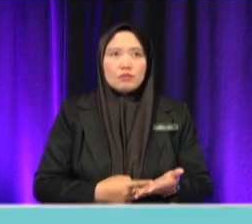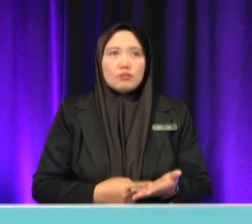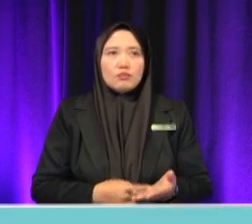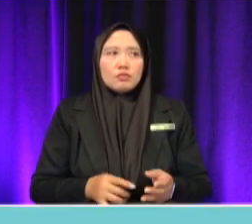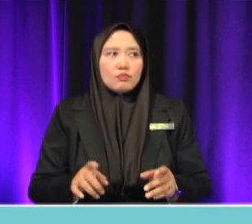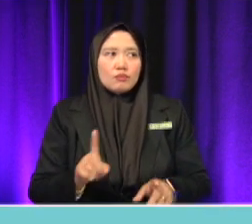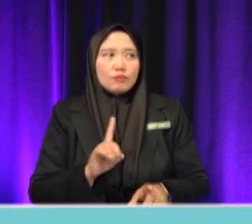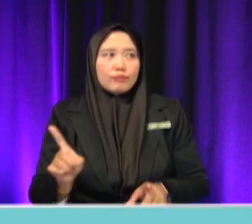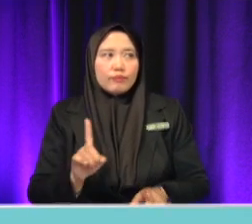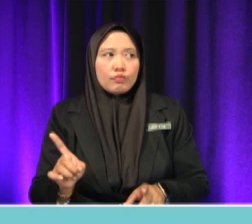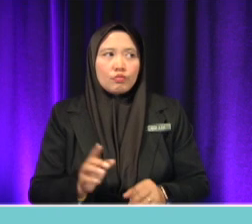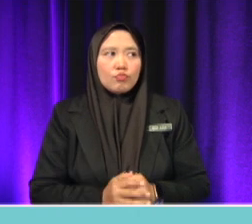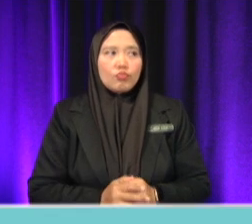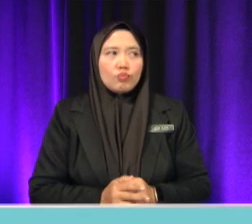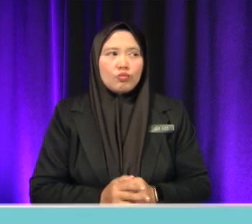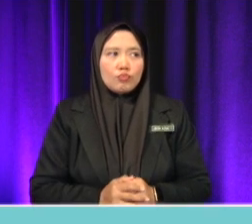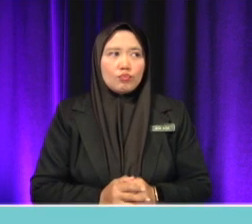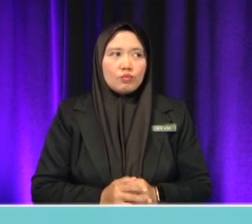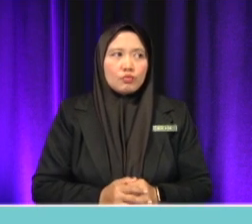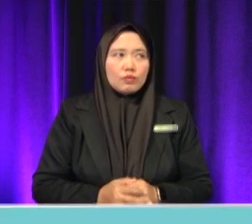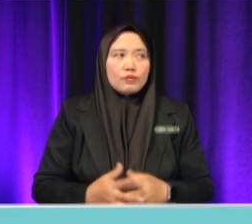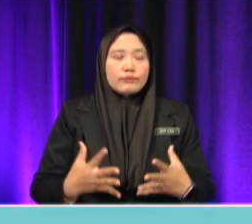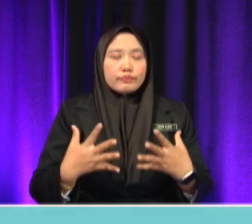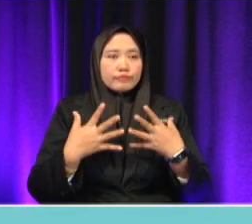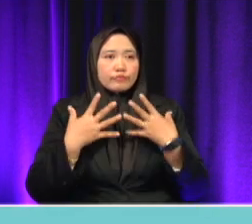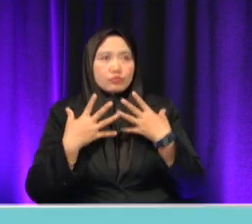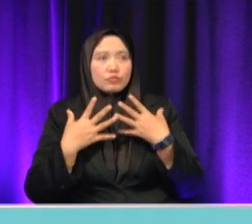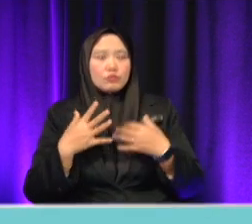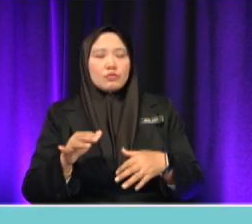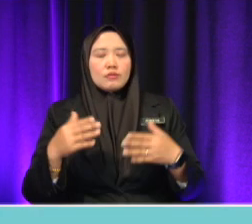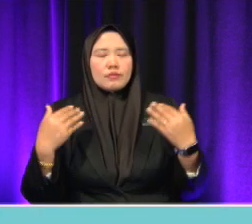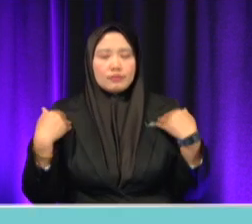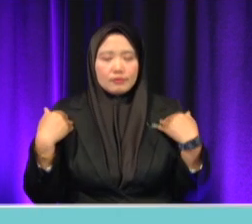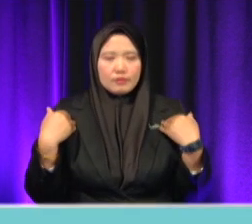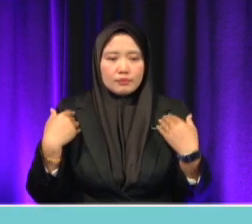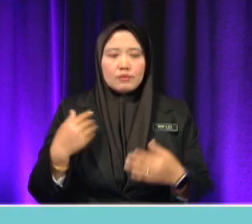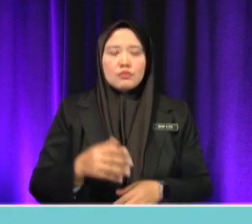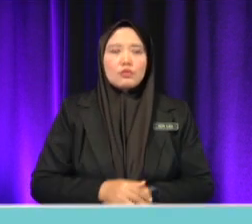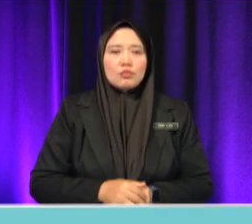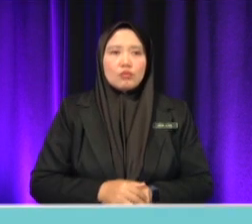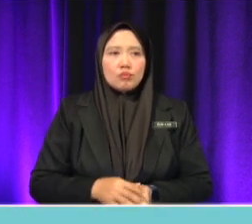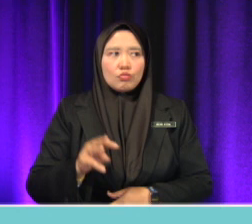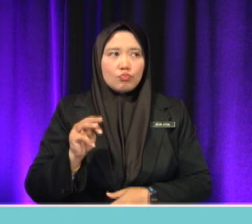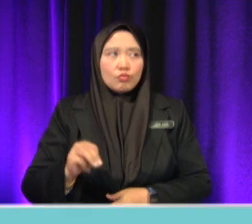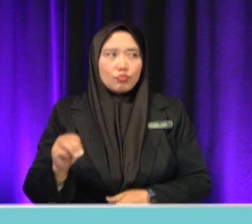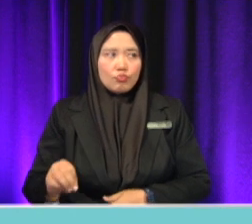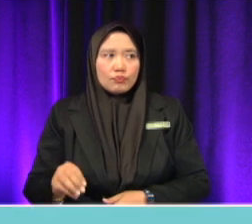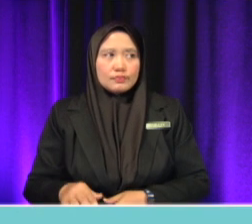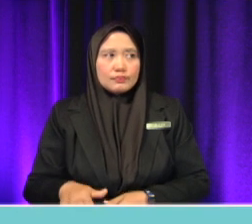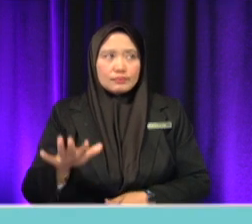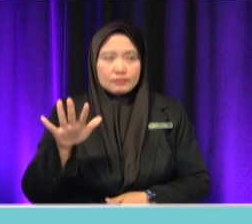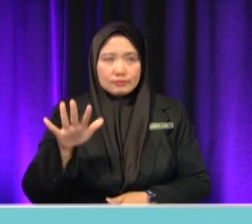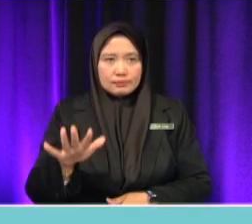out of a rubbish bin, she was shocked and saddened. As a young child from a loving and comfortable home, she was unaware